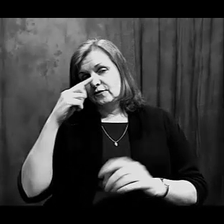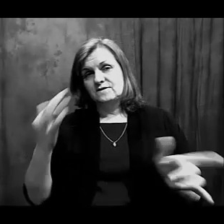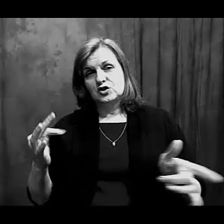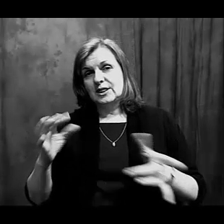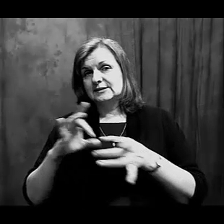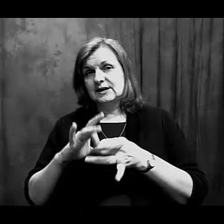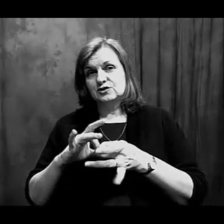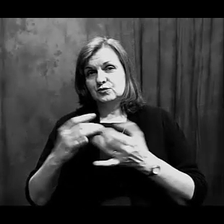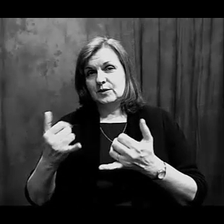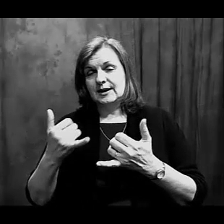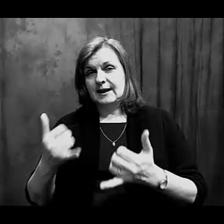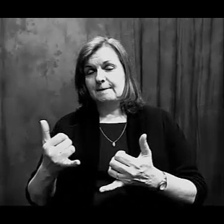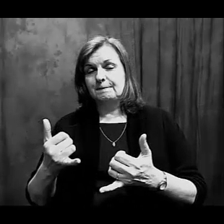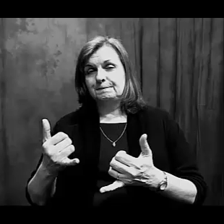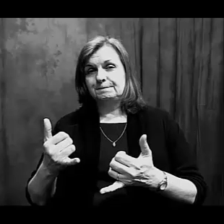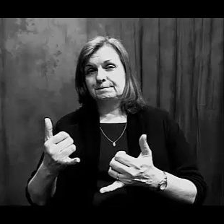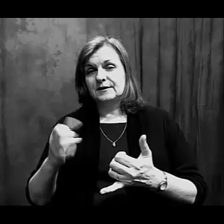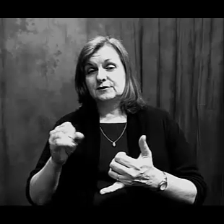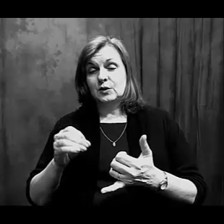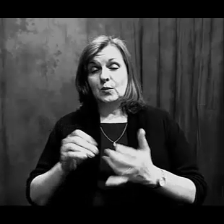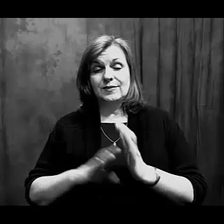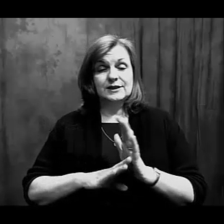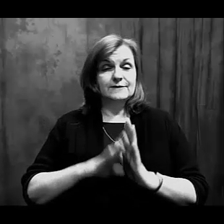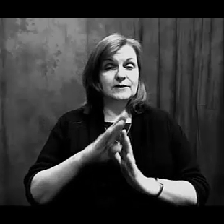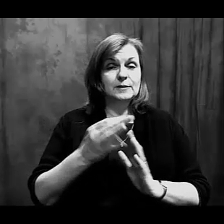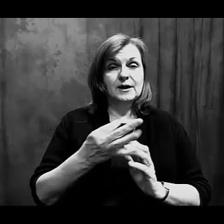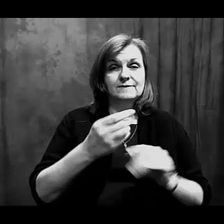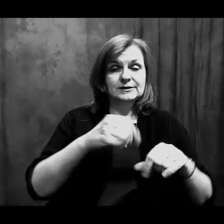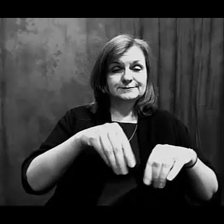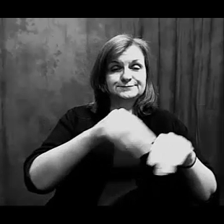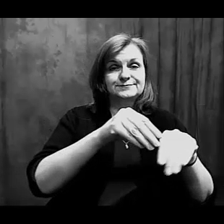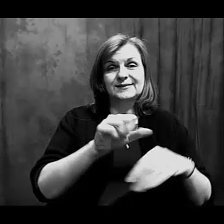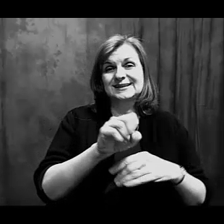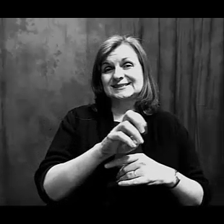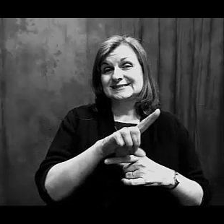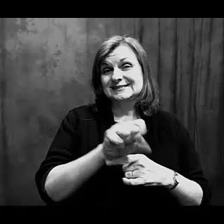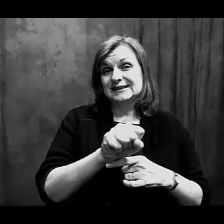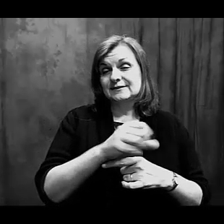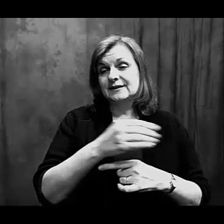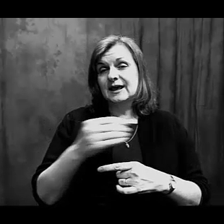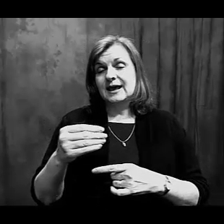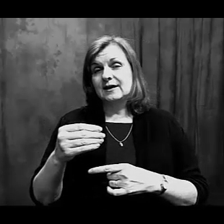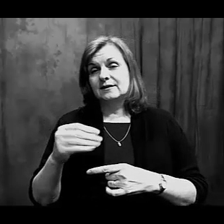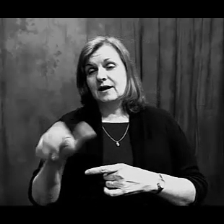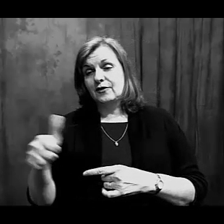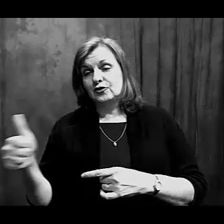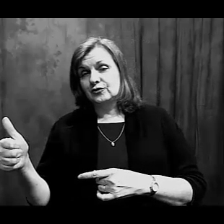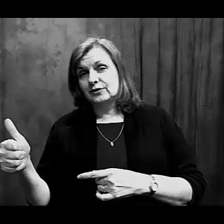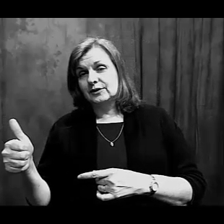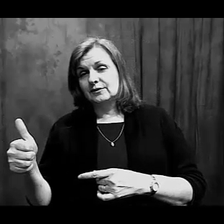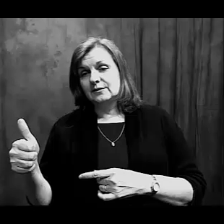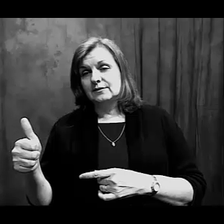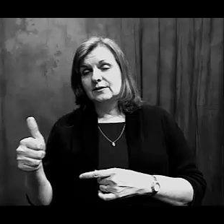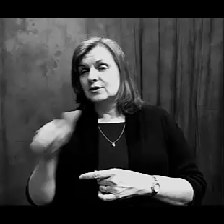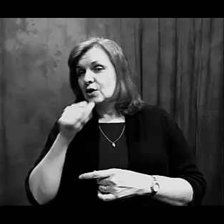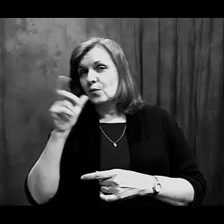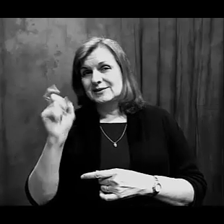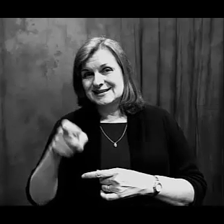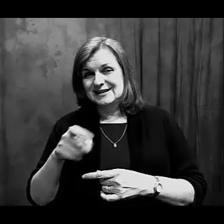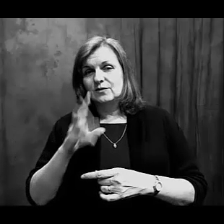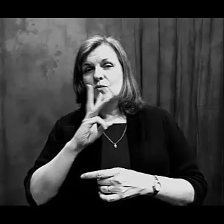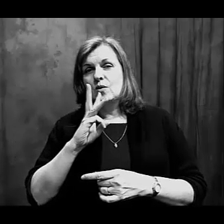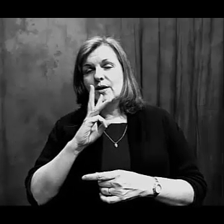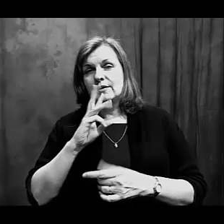no water for fertilization at this point, so the development of seeds and so on would be